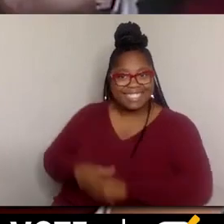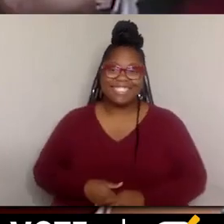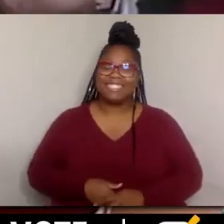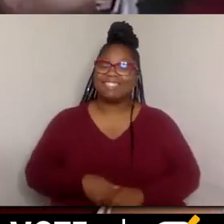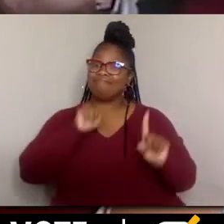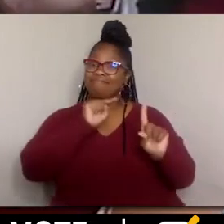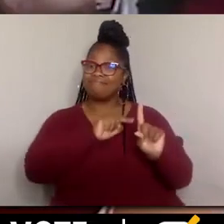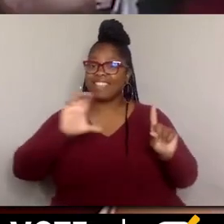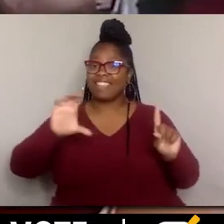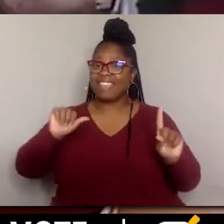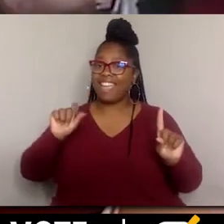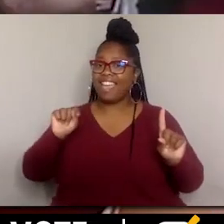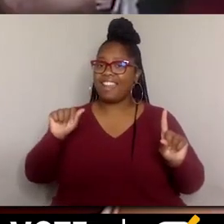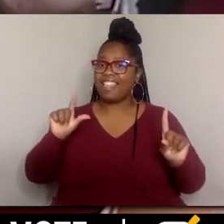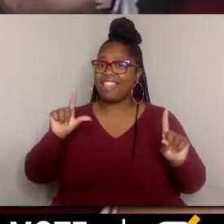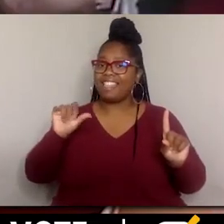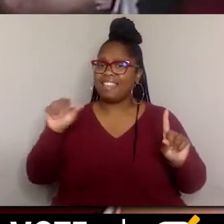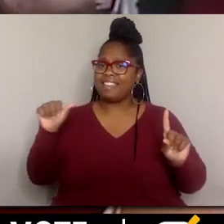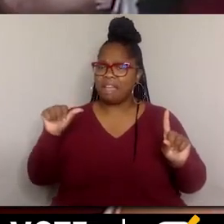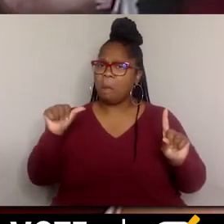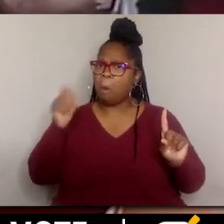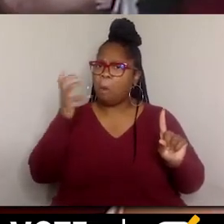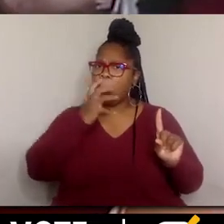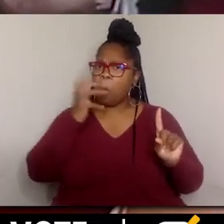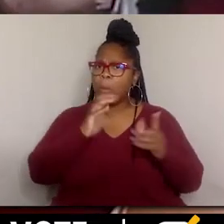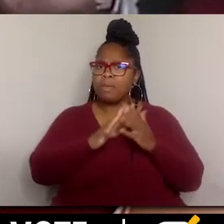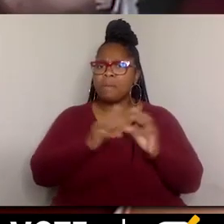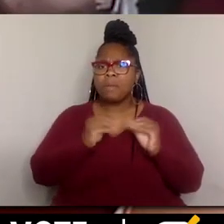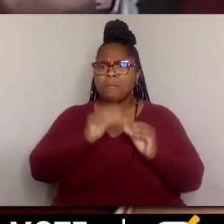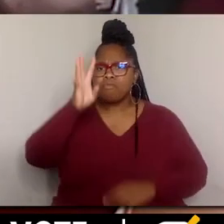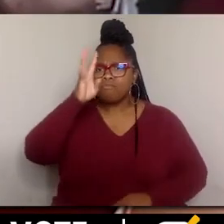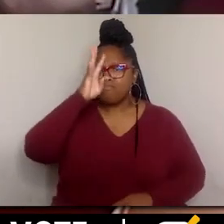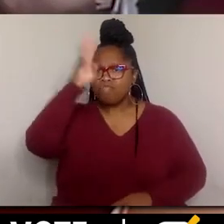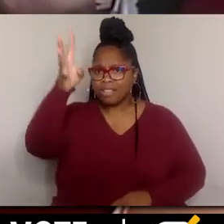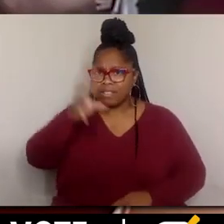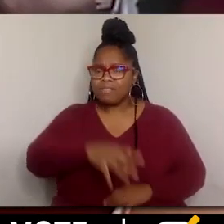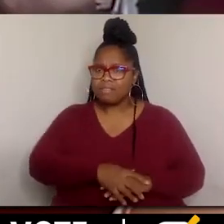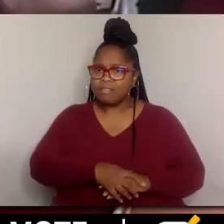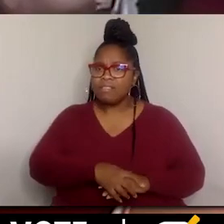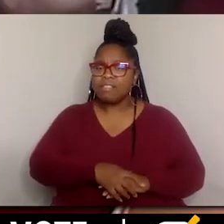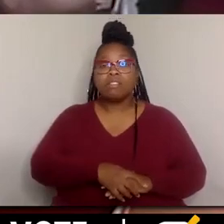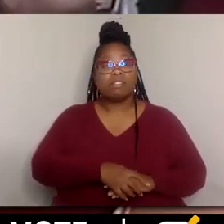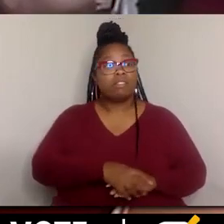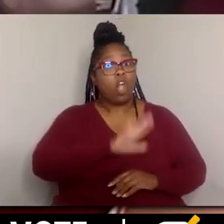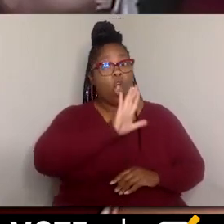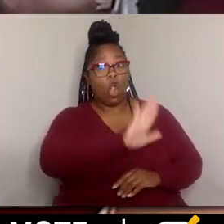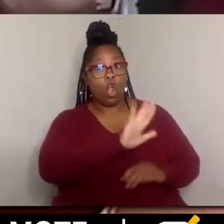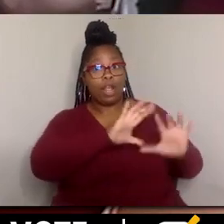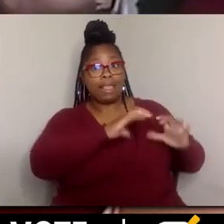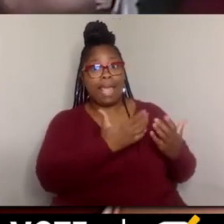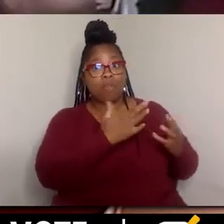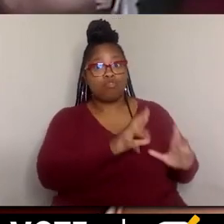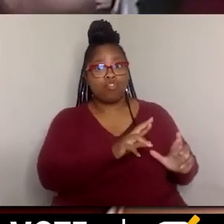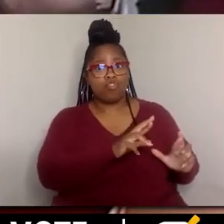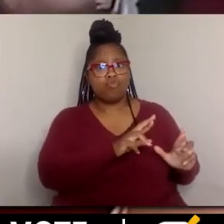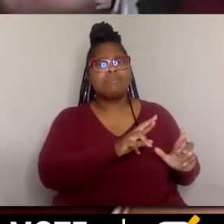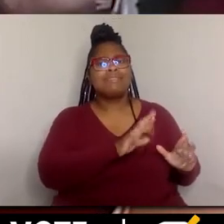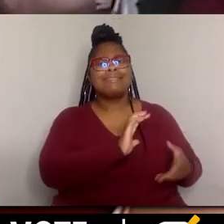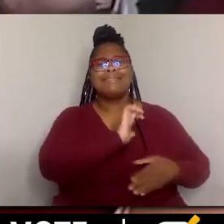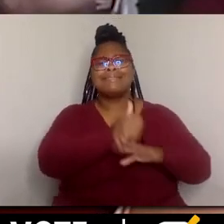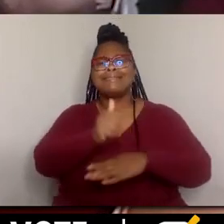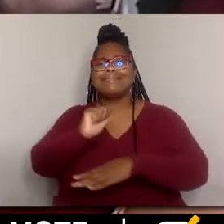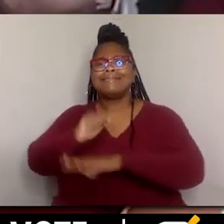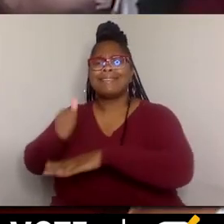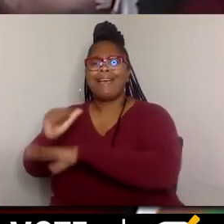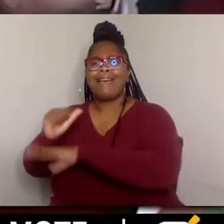also getting creative about replicating elements of her classroom at students' homes. And she's working with parents to